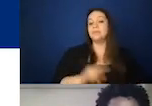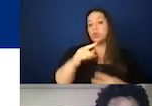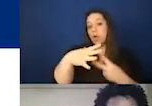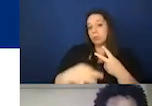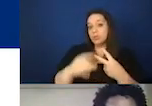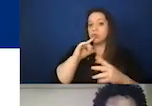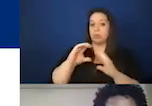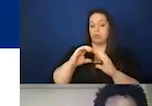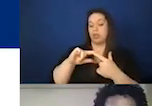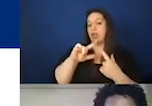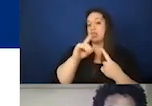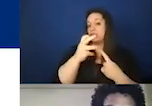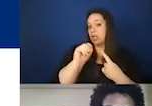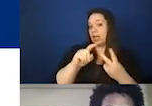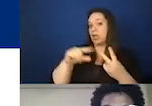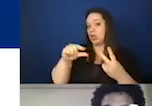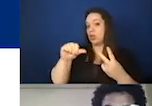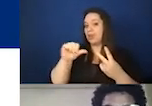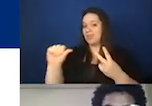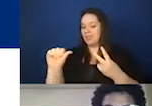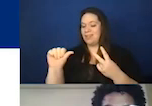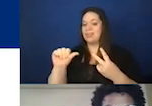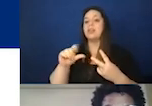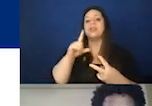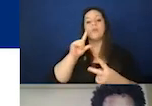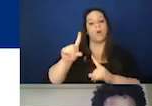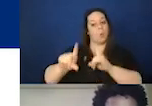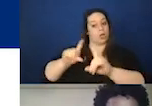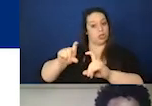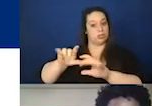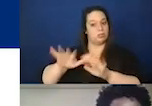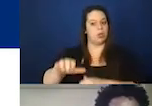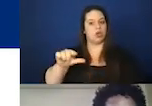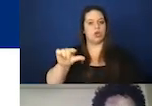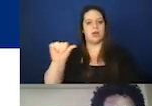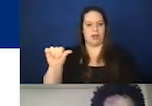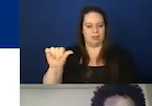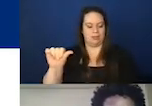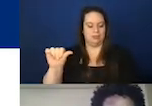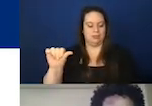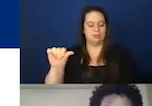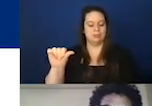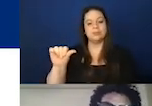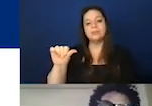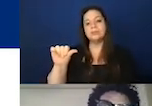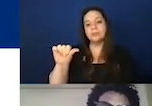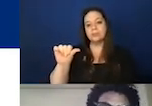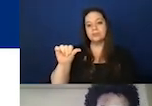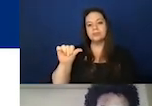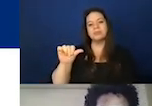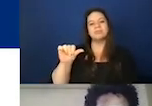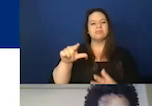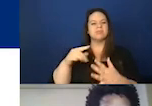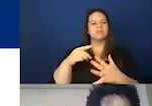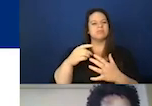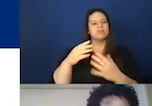Q&A. So what we're asking is that you put your questions in the Q&A. This kind of makes it a little bit easier